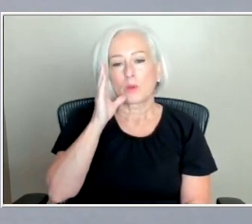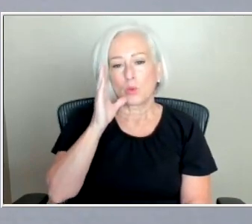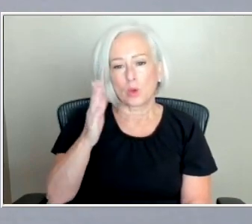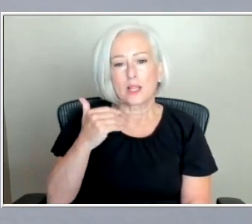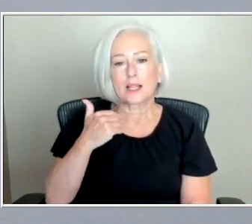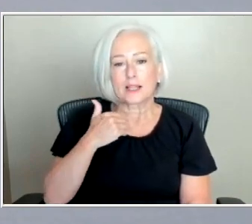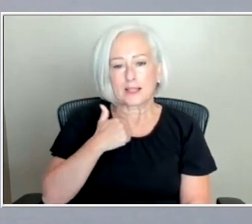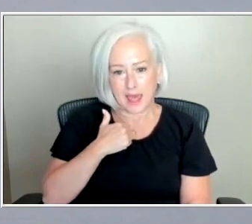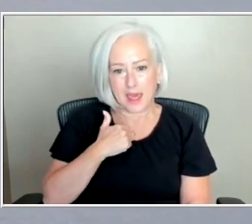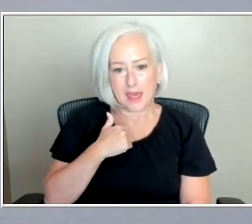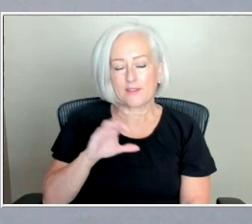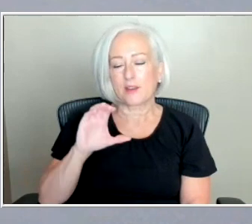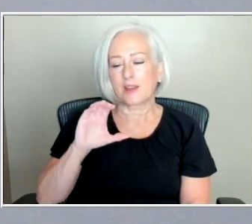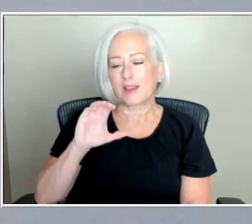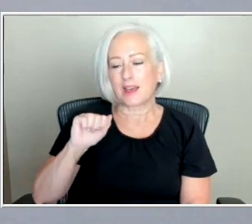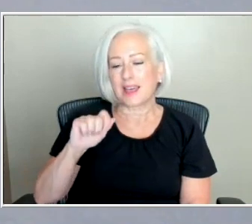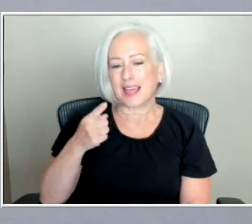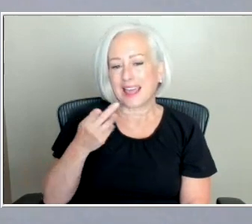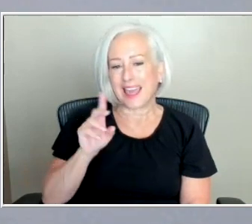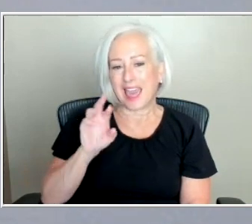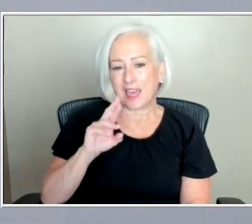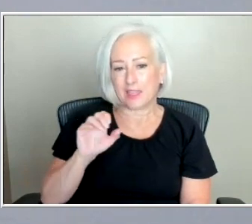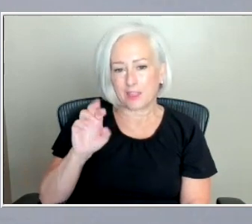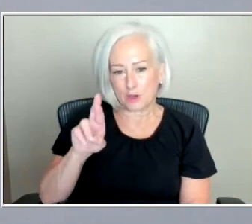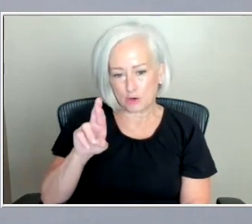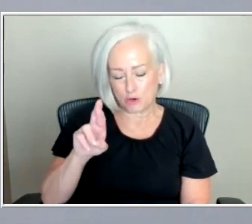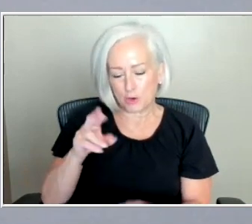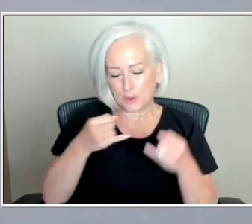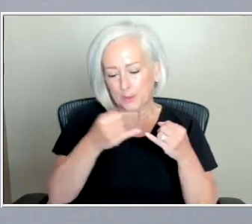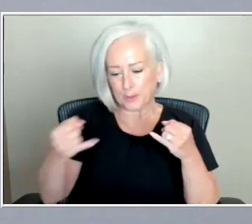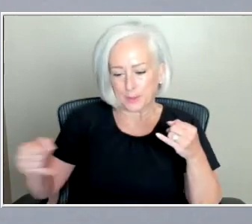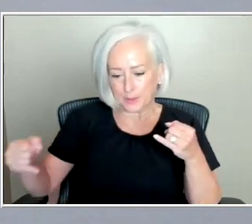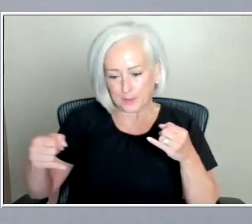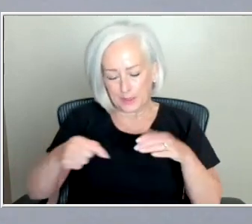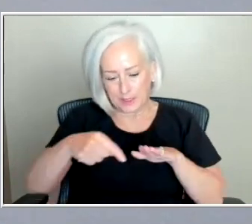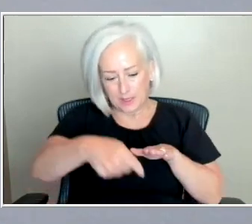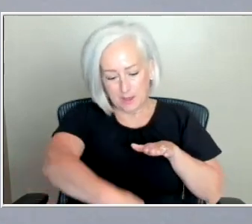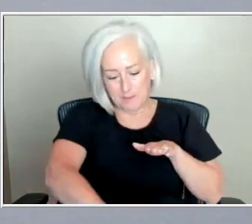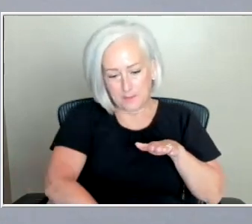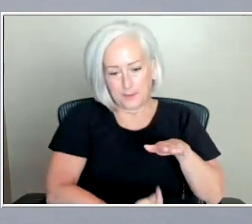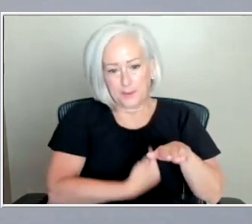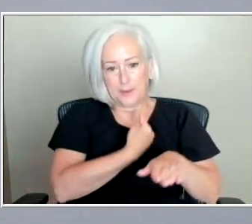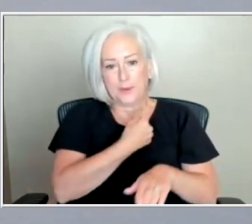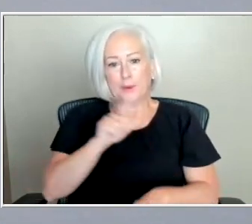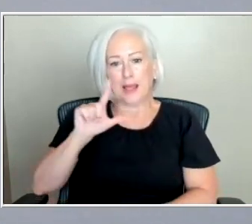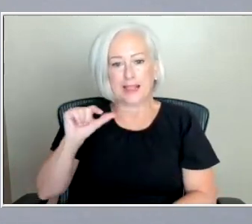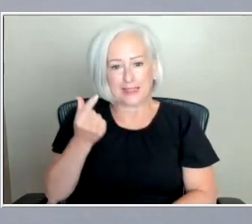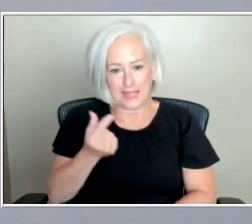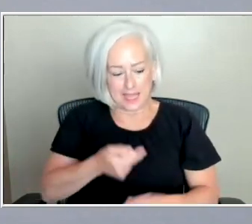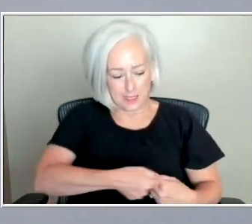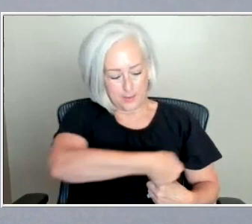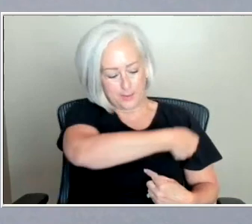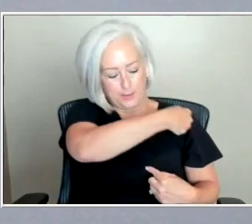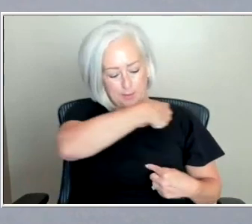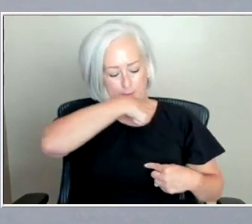catheter through my leg up into my heart and replace the valve that